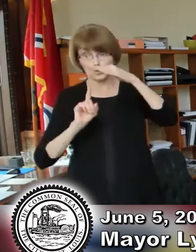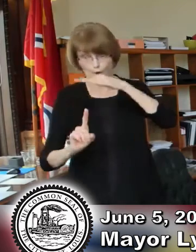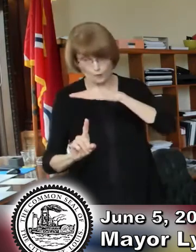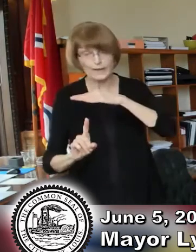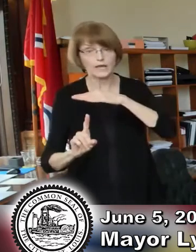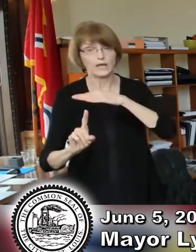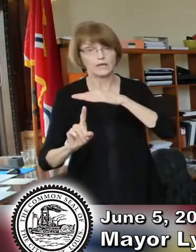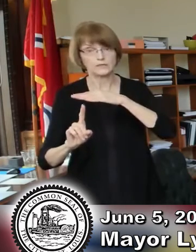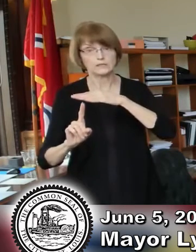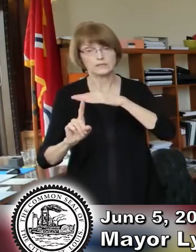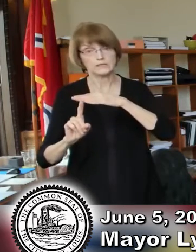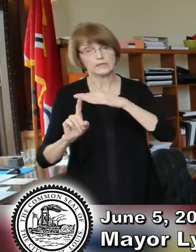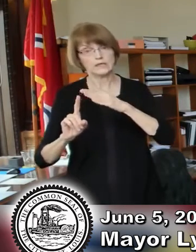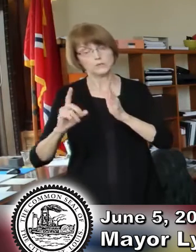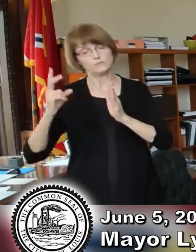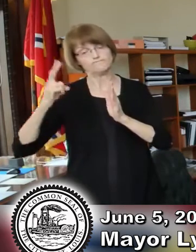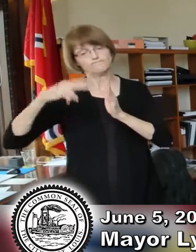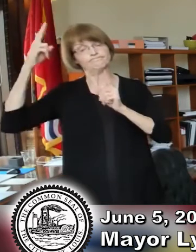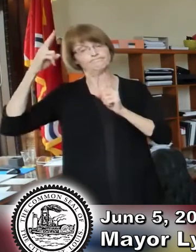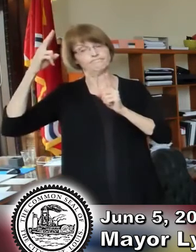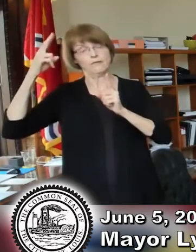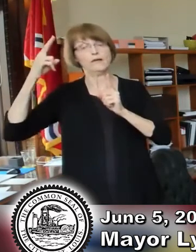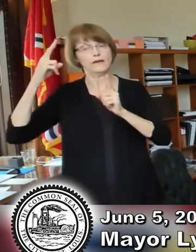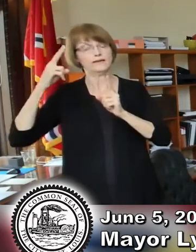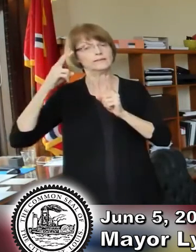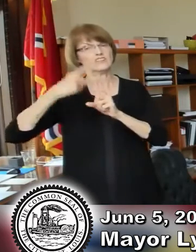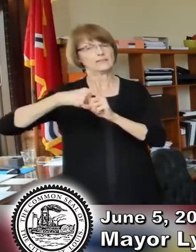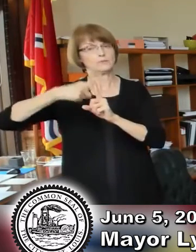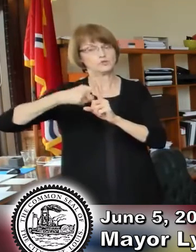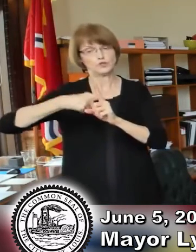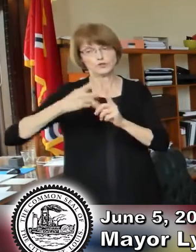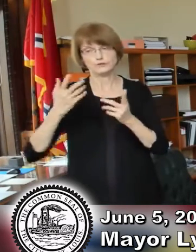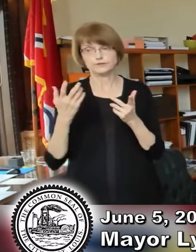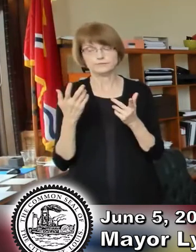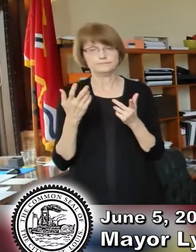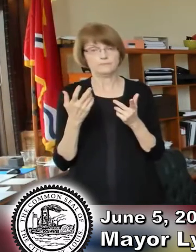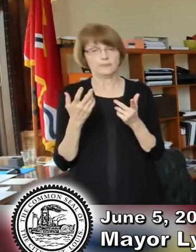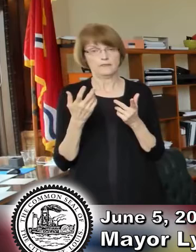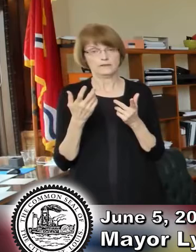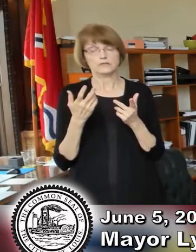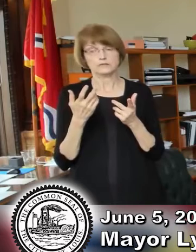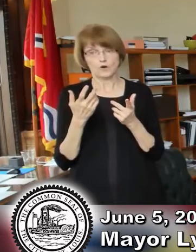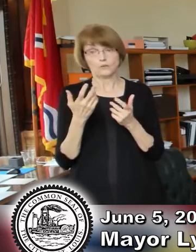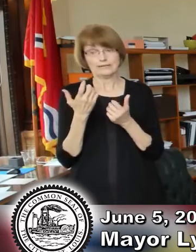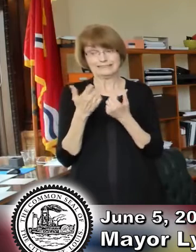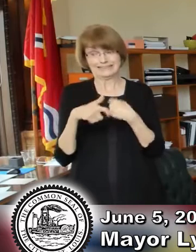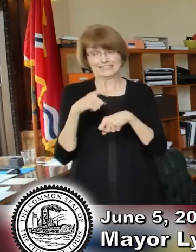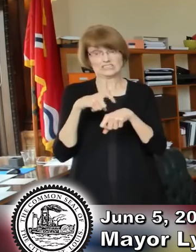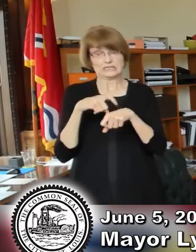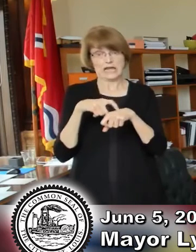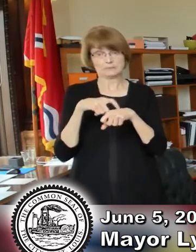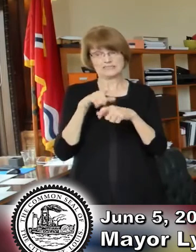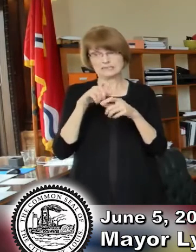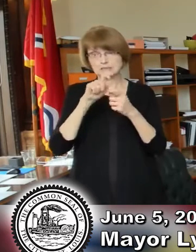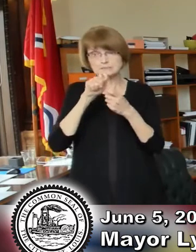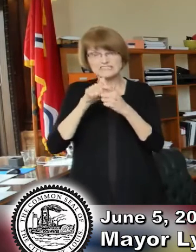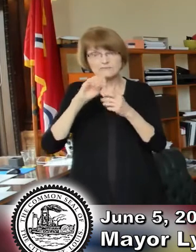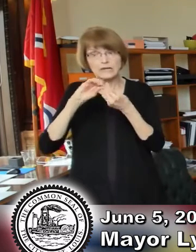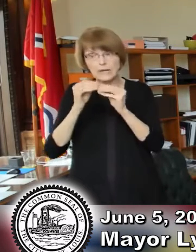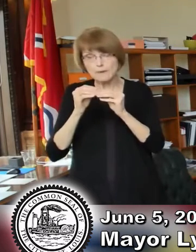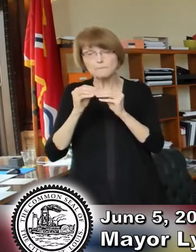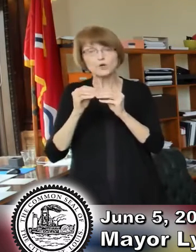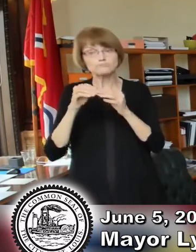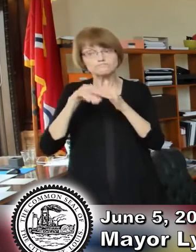their temperature is screened. Having people go in just a certain number at a time, be able to